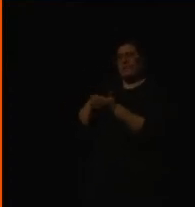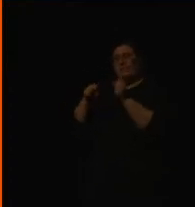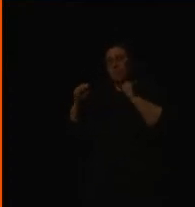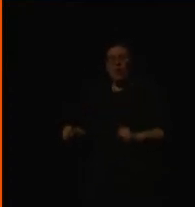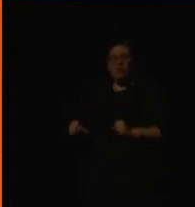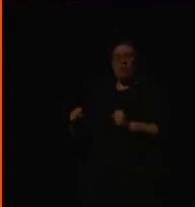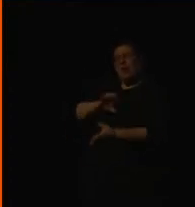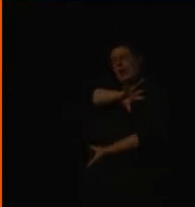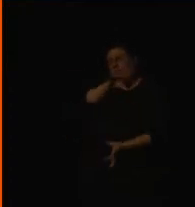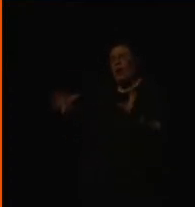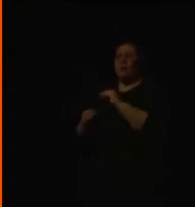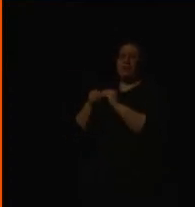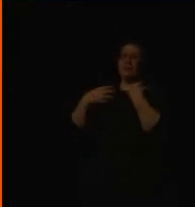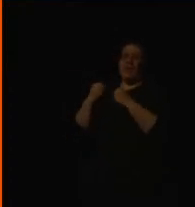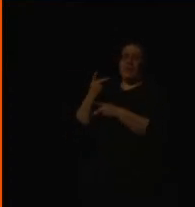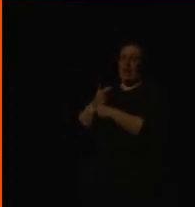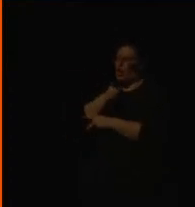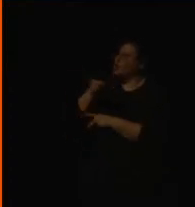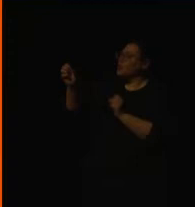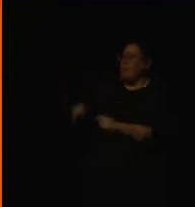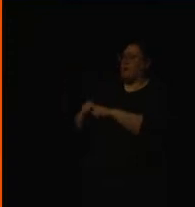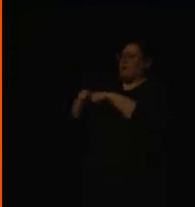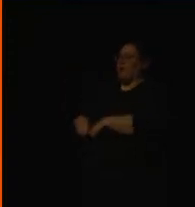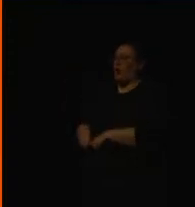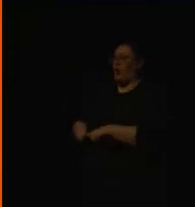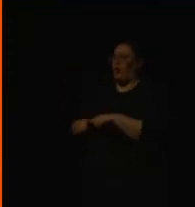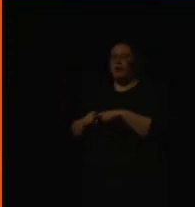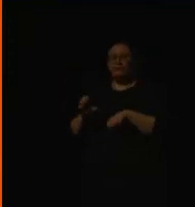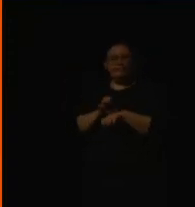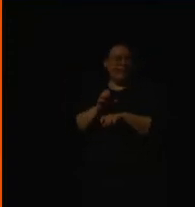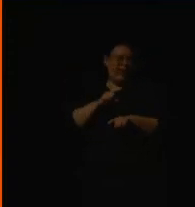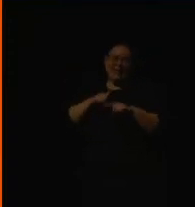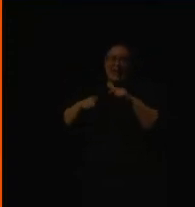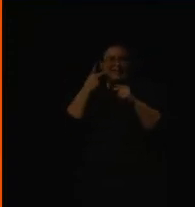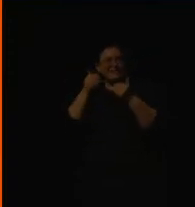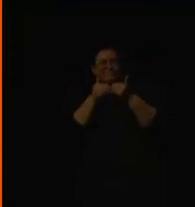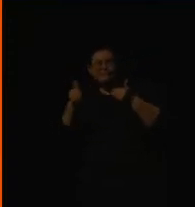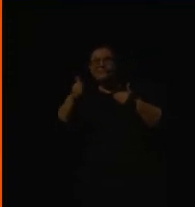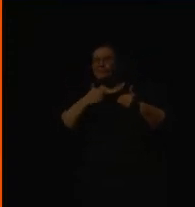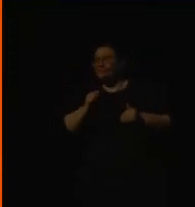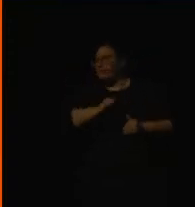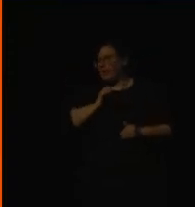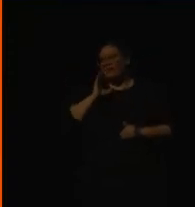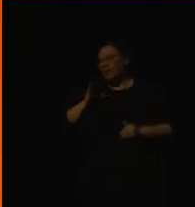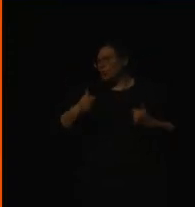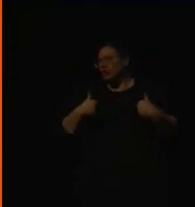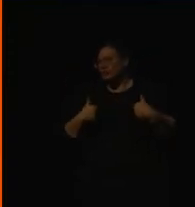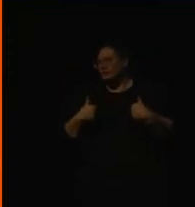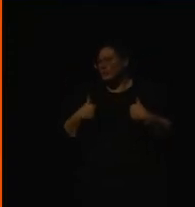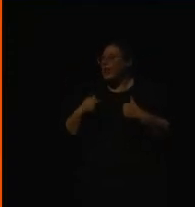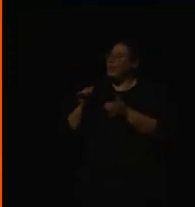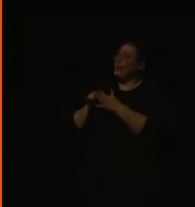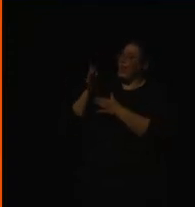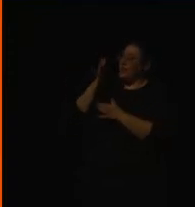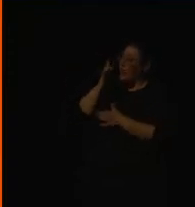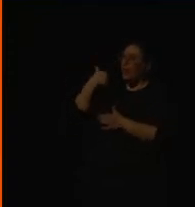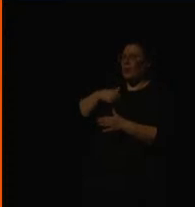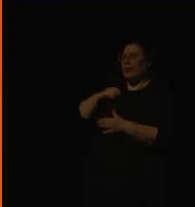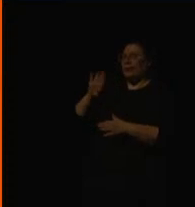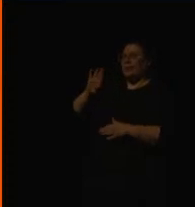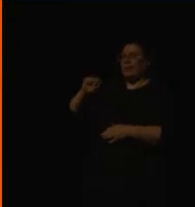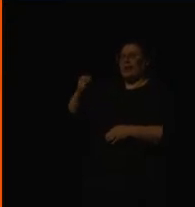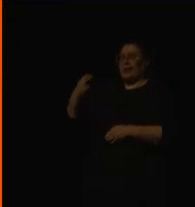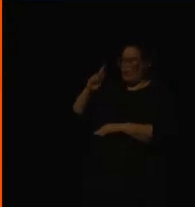and comprehensive health care that you can count on. I can't see that far into my own future. That's why we at Be a Hero are